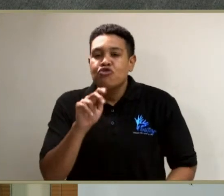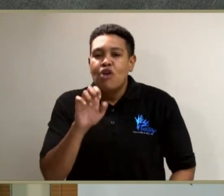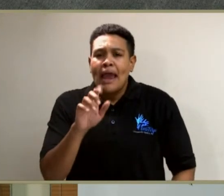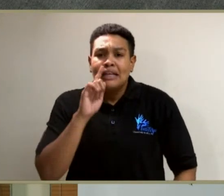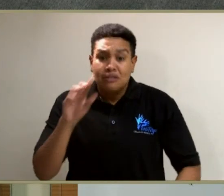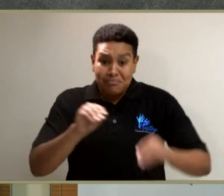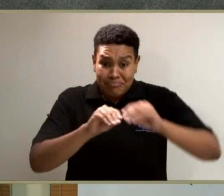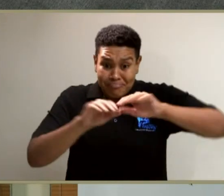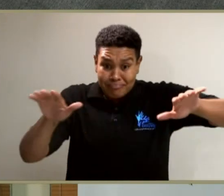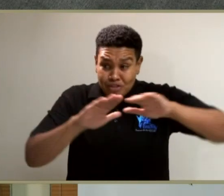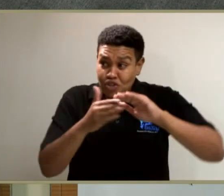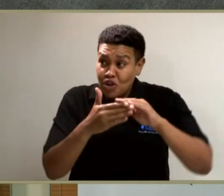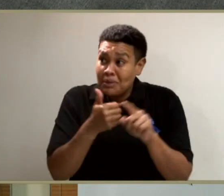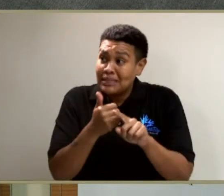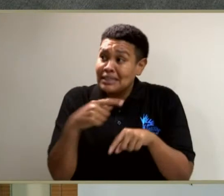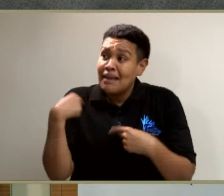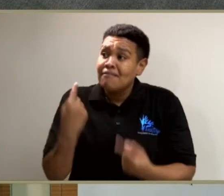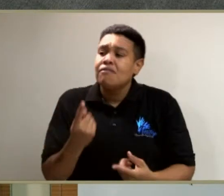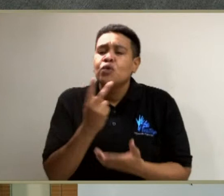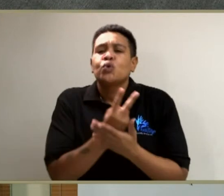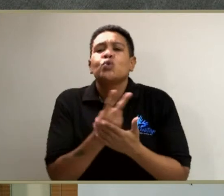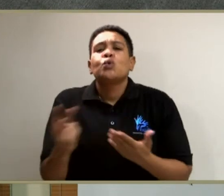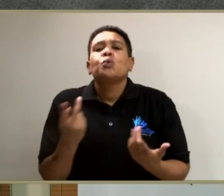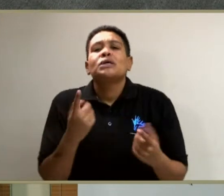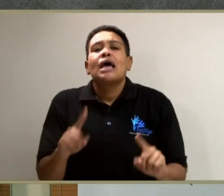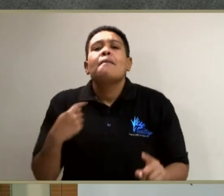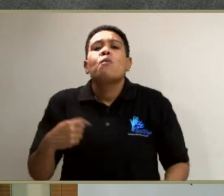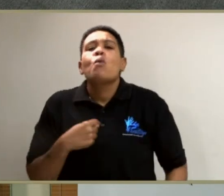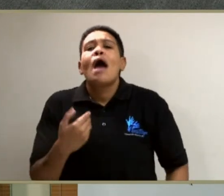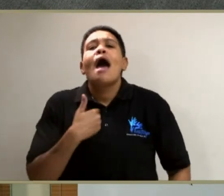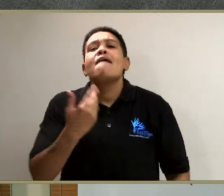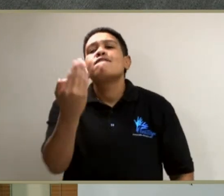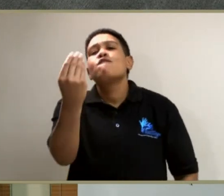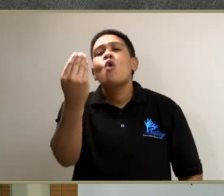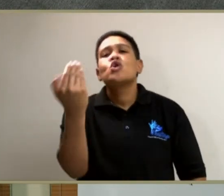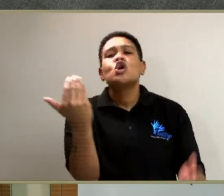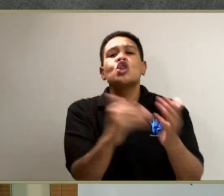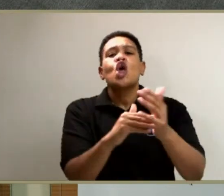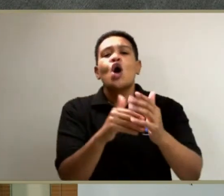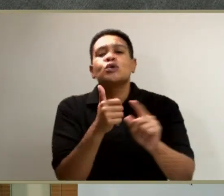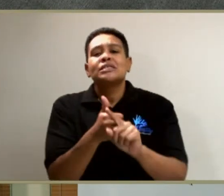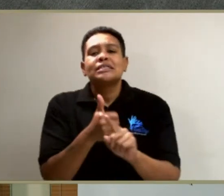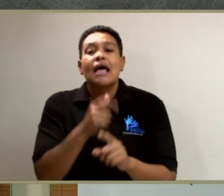Across the island, over the last 2 weeks, we have